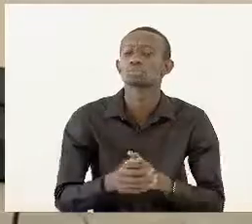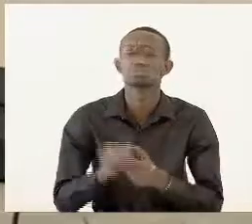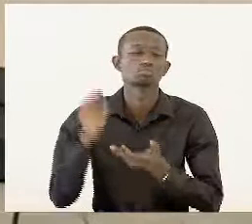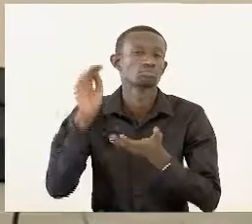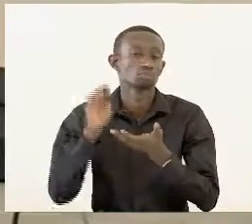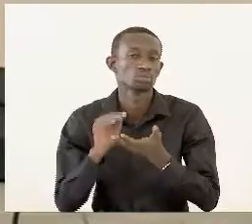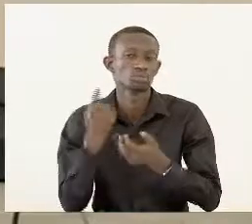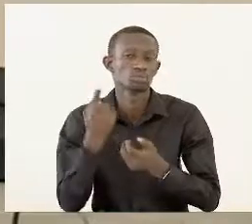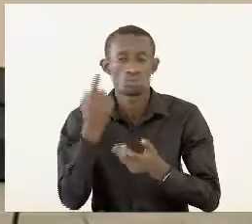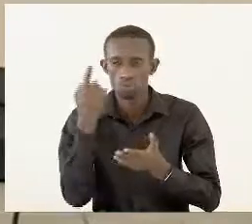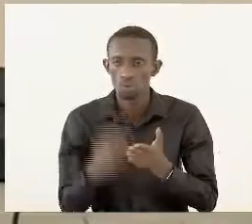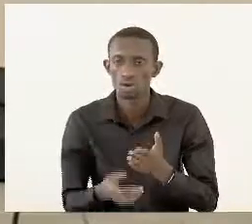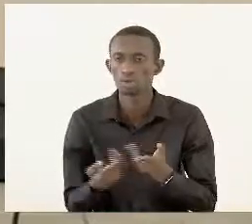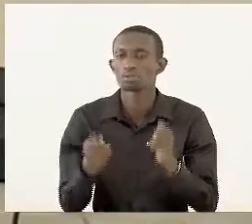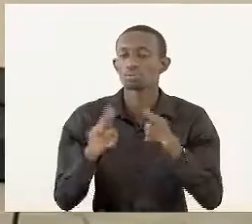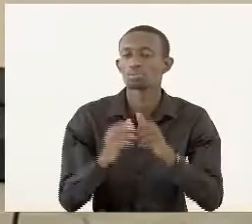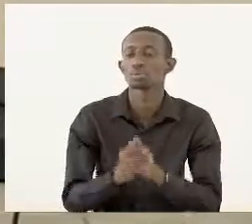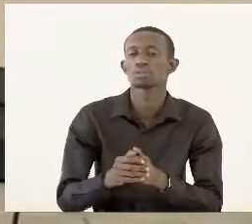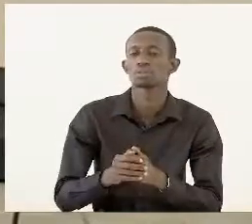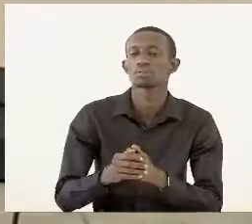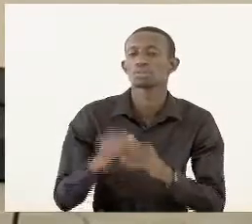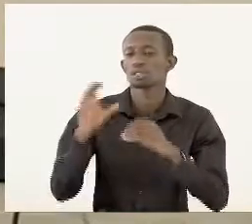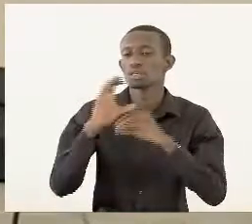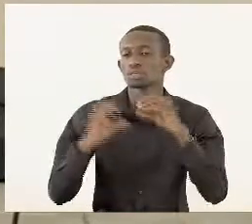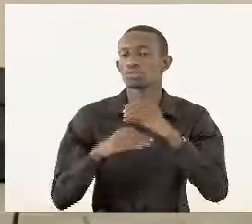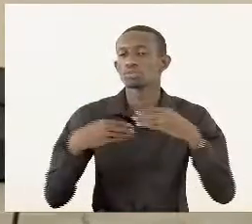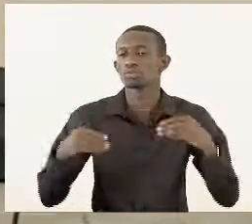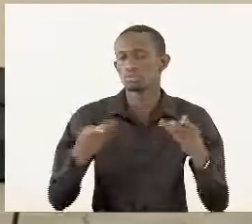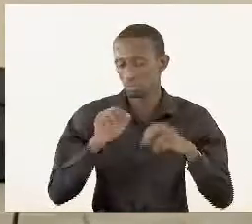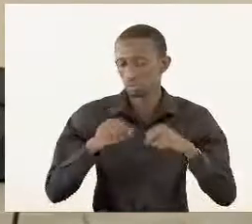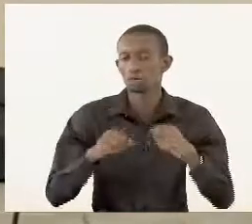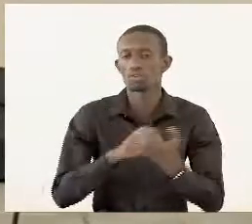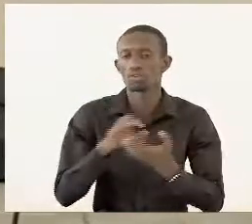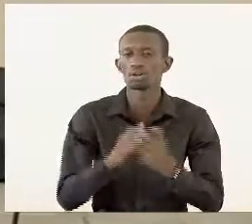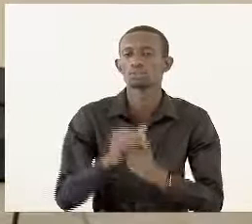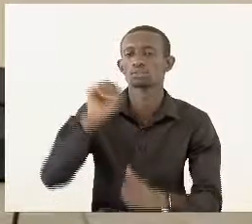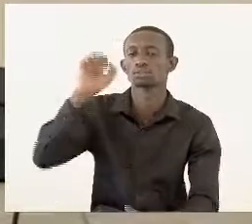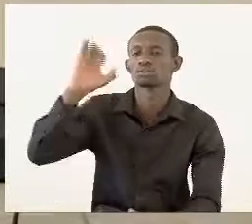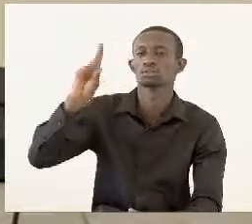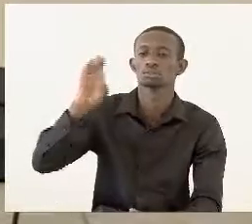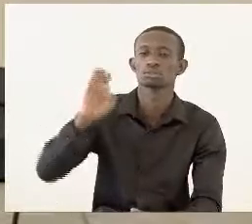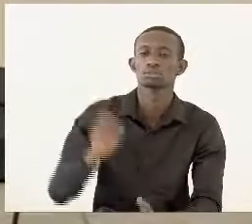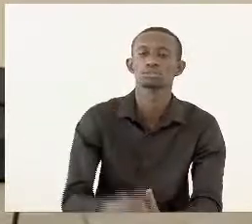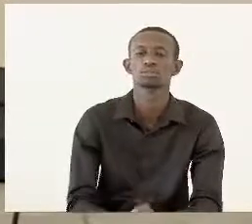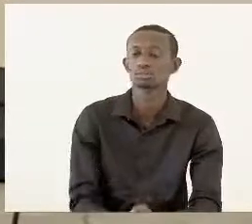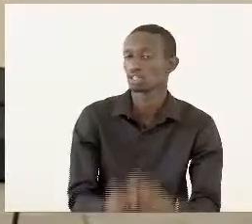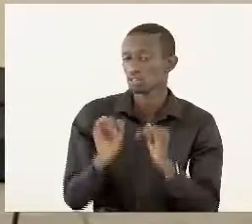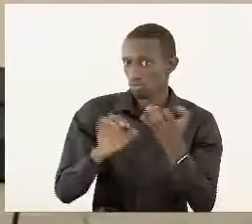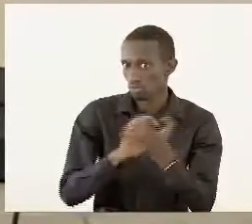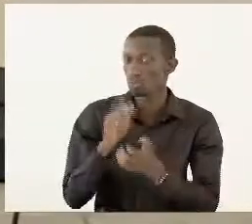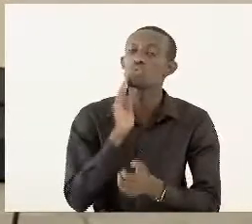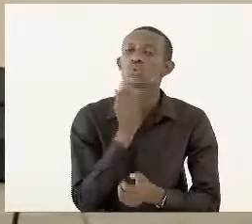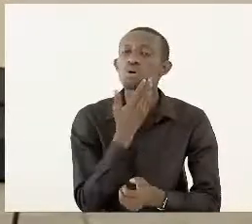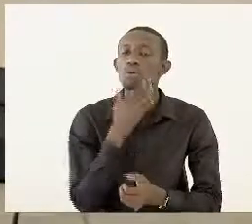deduce what will be their chemical properties. They can react with acids. When they react with water, they